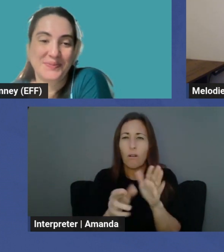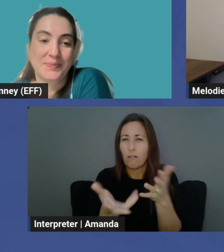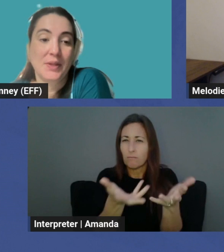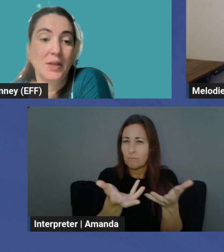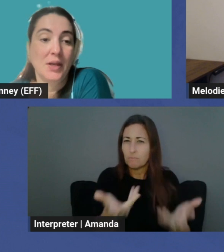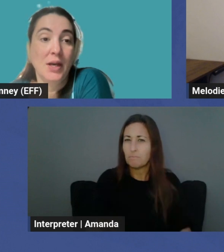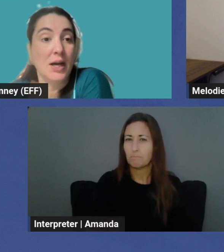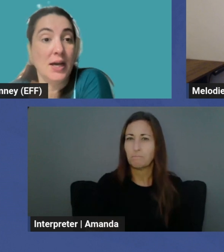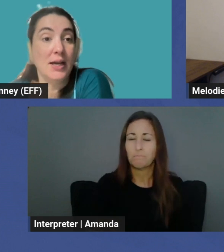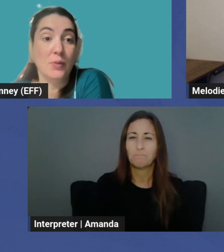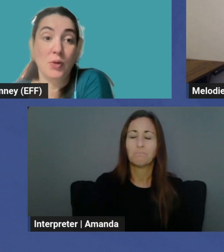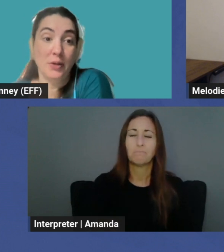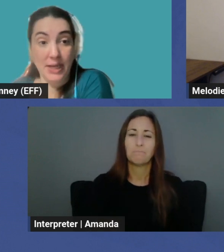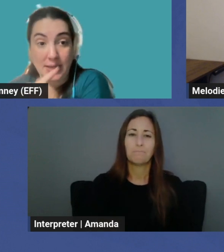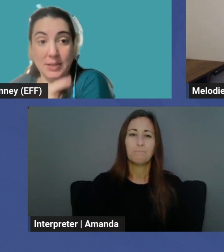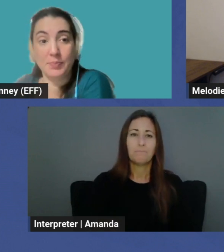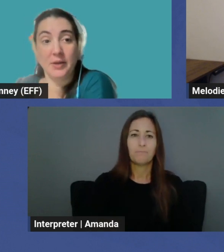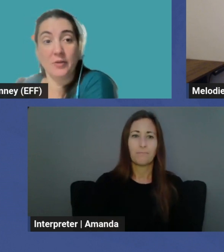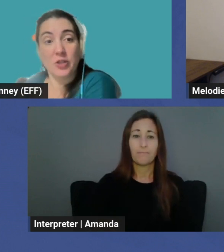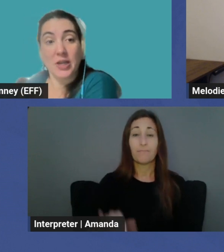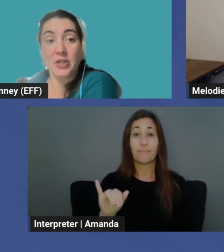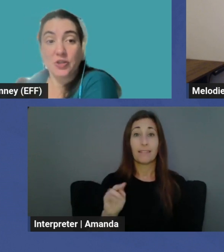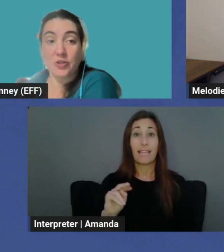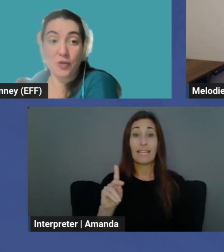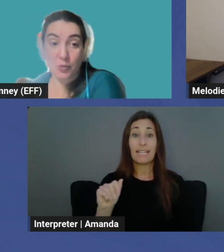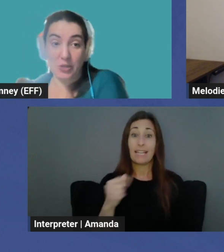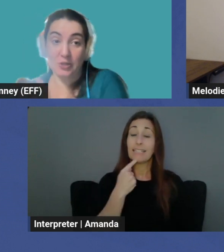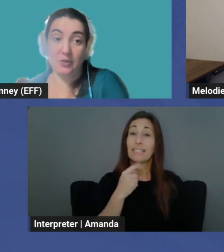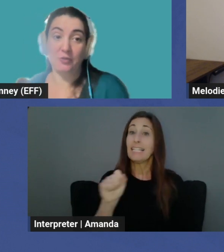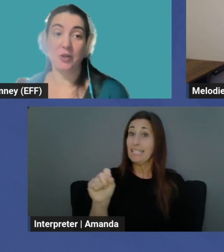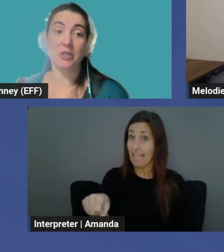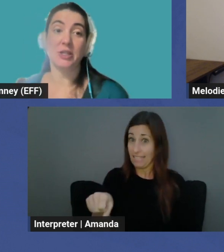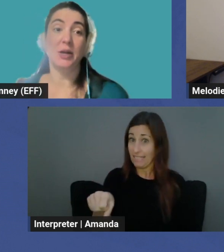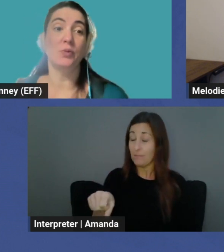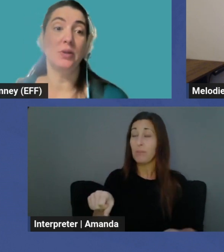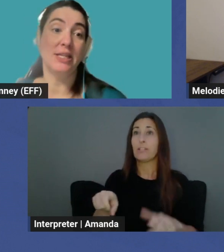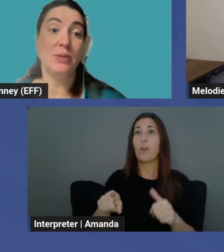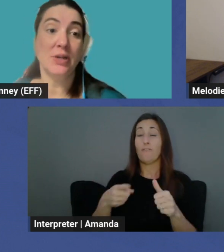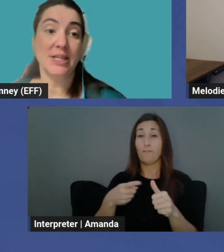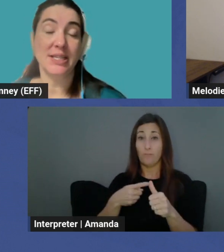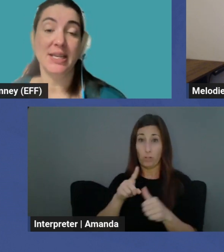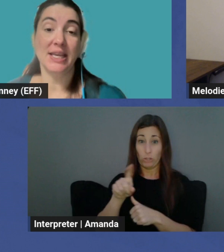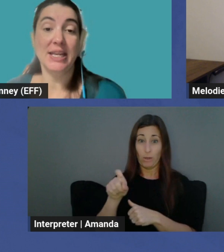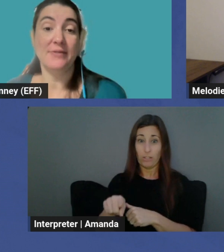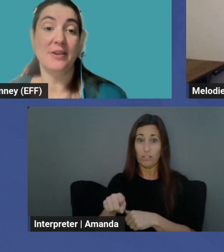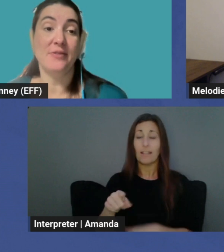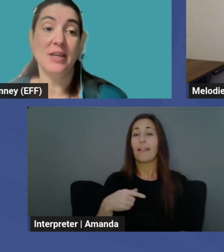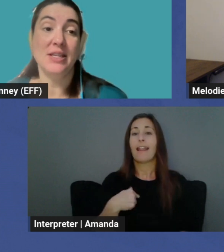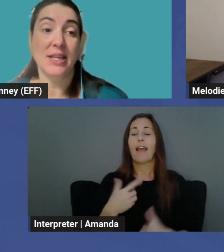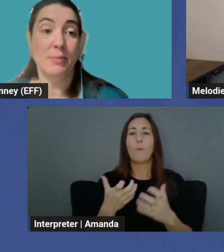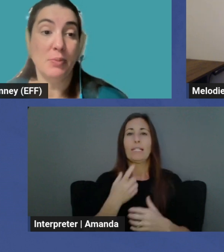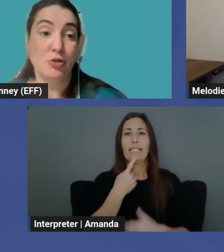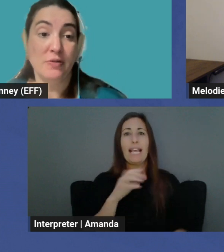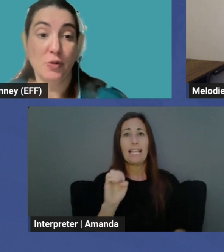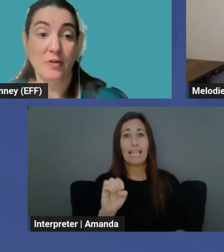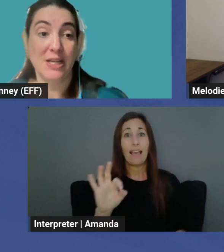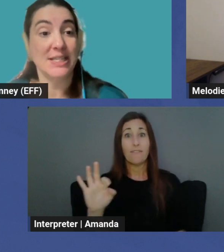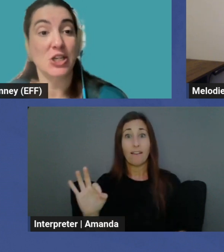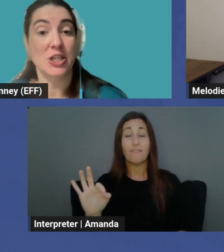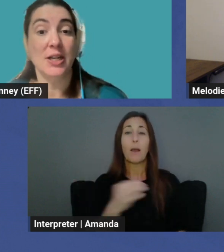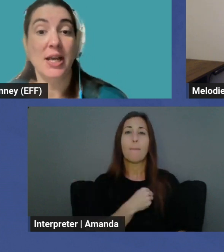official? Well, yes, but to answer the first question first, I did Yeah. want to say that EFF is a